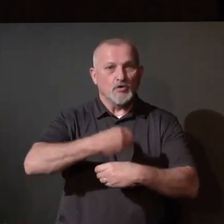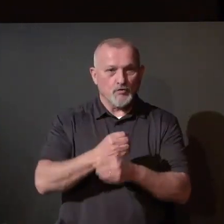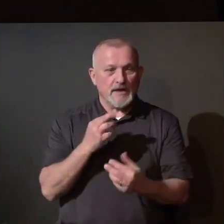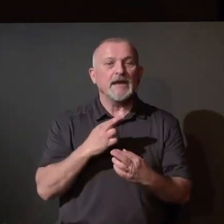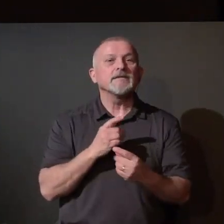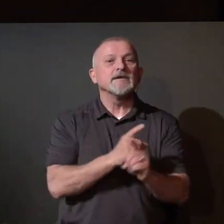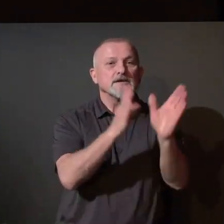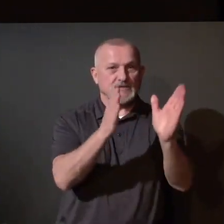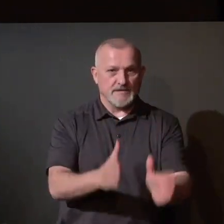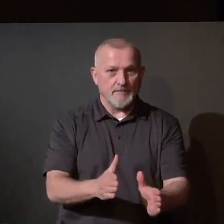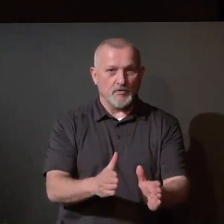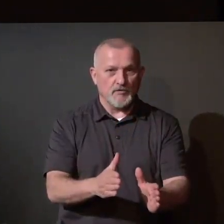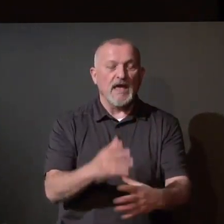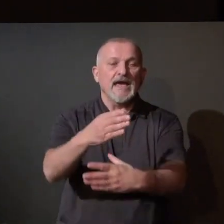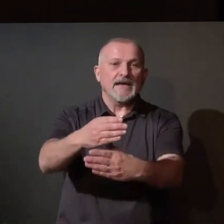Embrace.